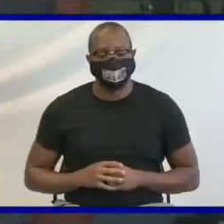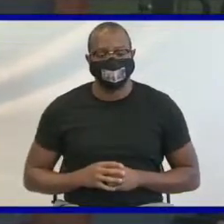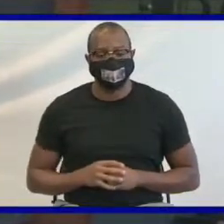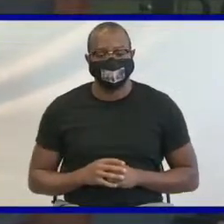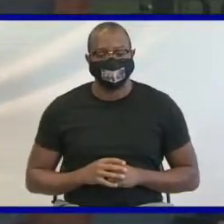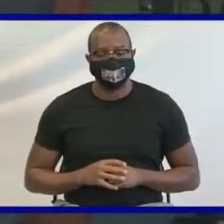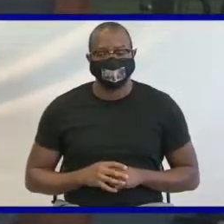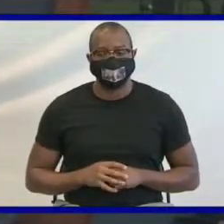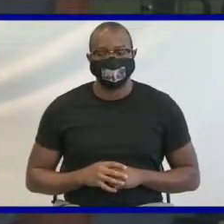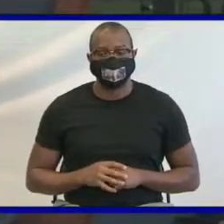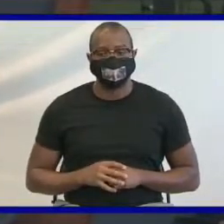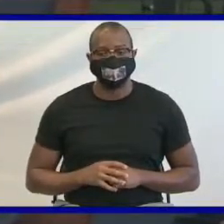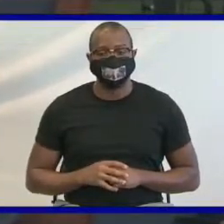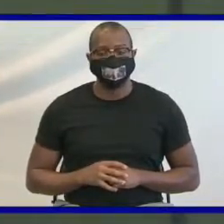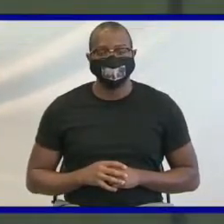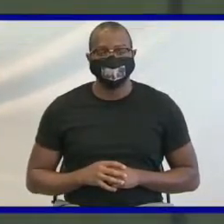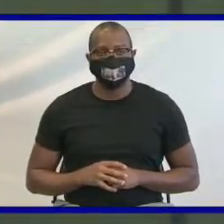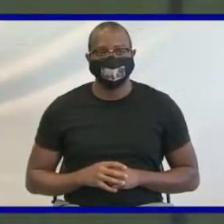great.